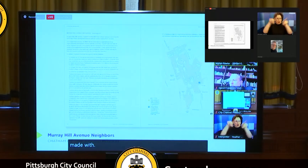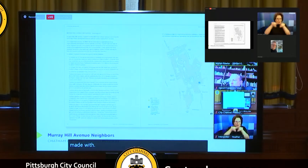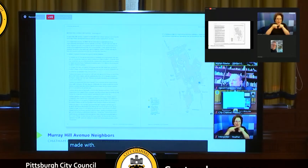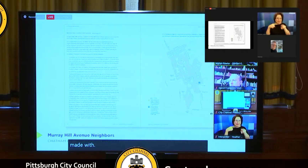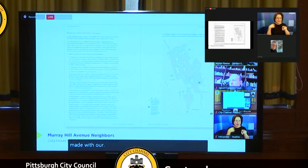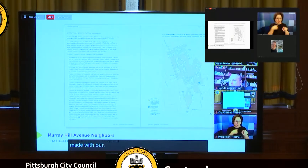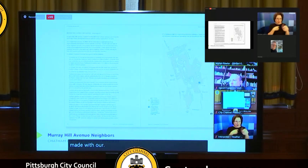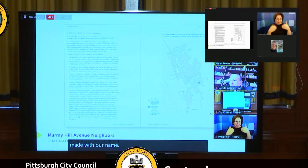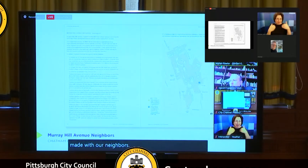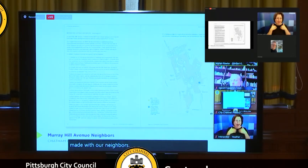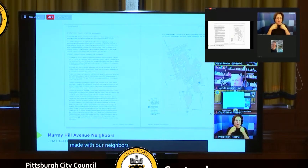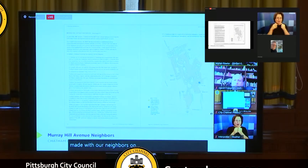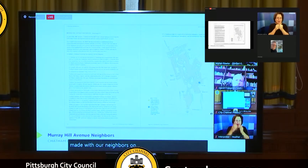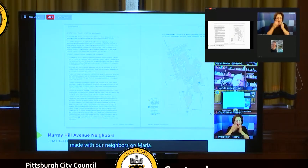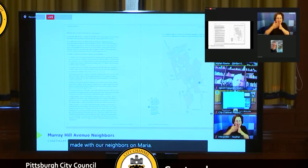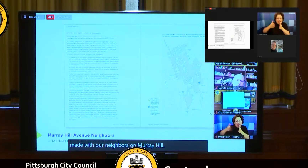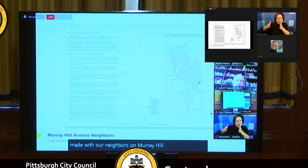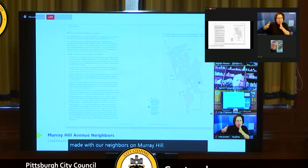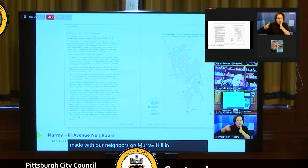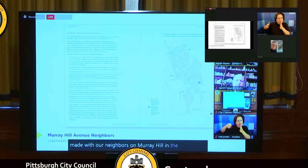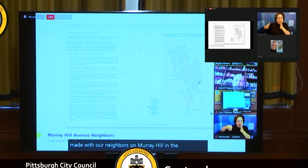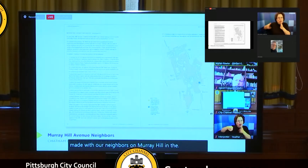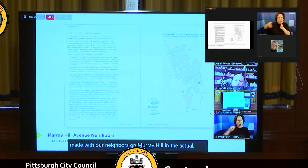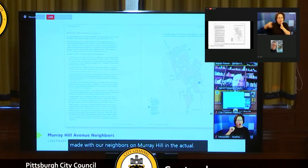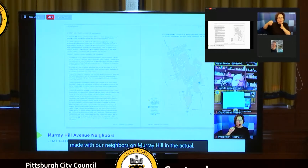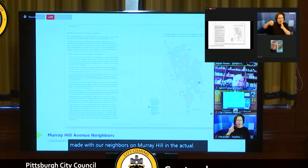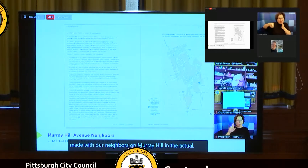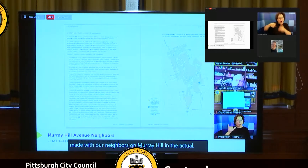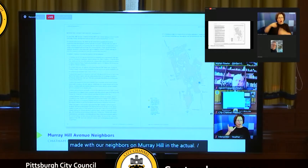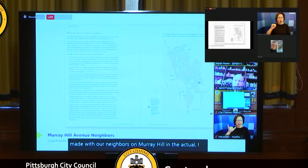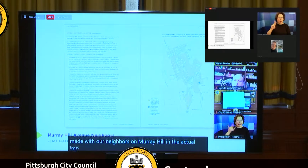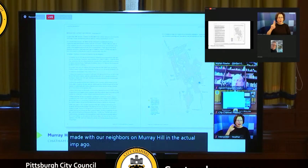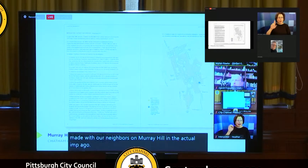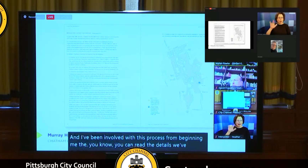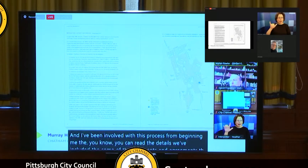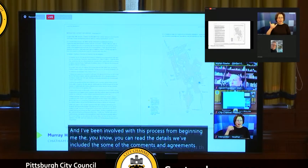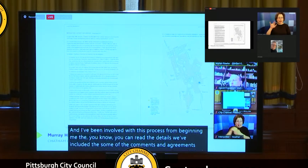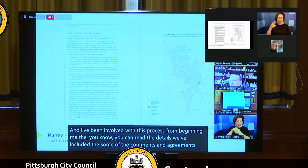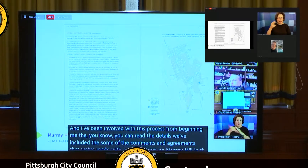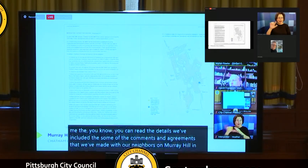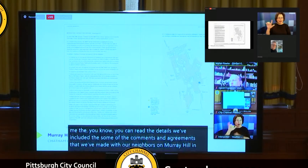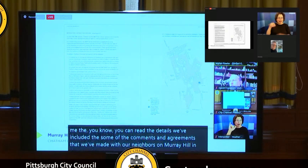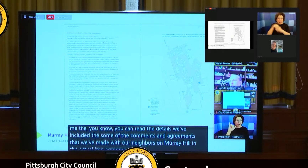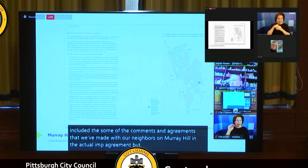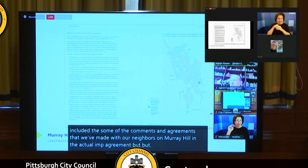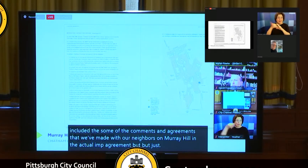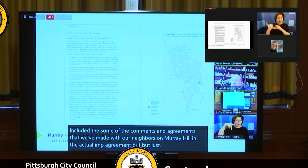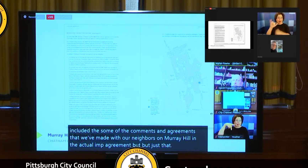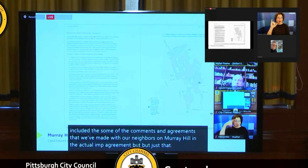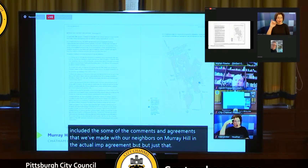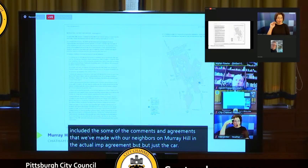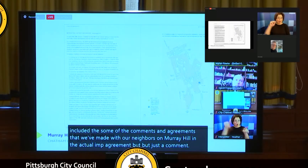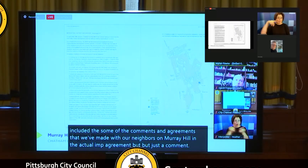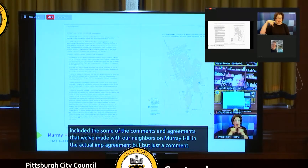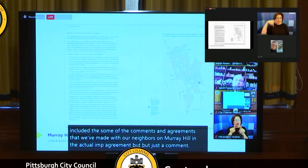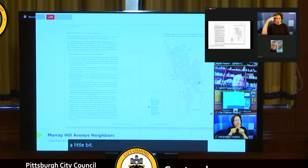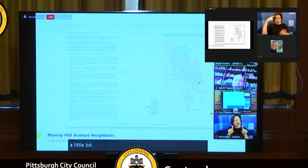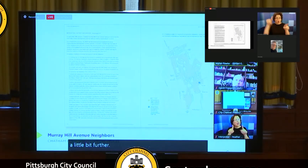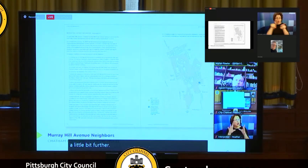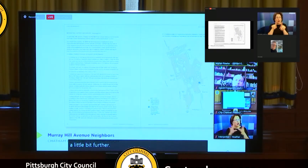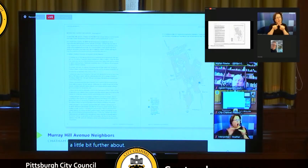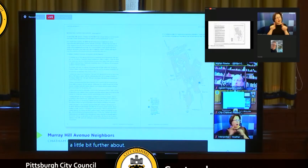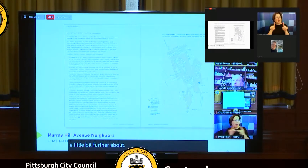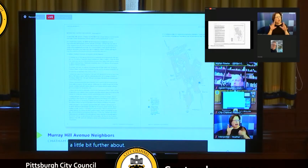our neighbors on Murray Hill in the actual IMP agreement, but just to comment a little bit further